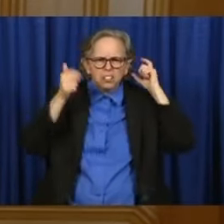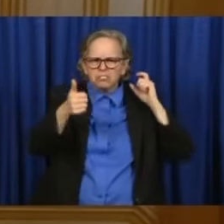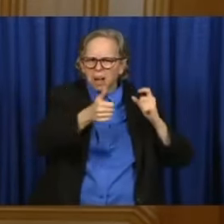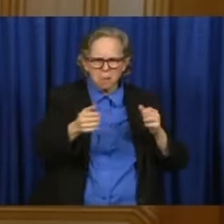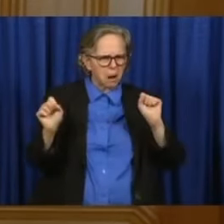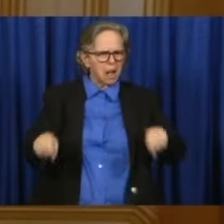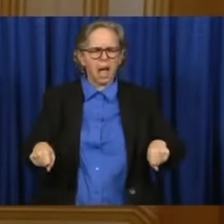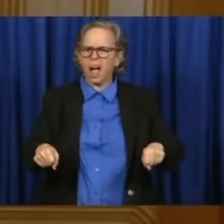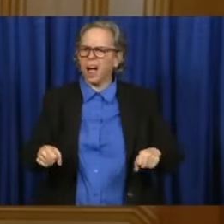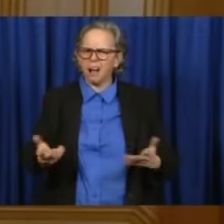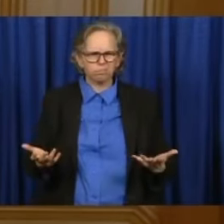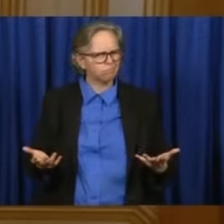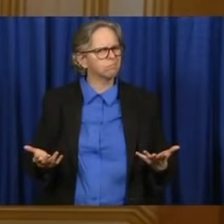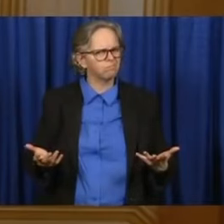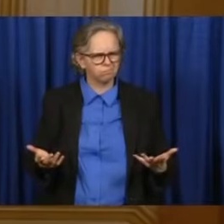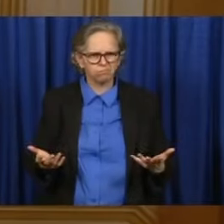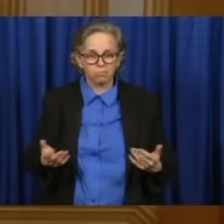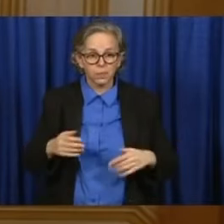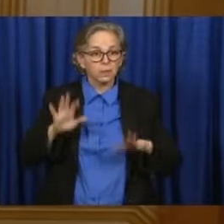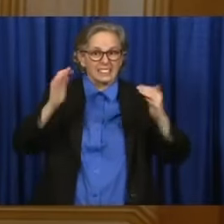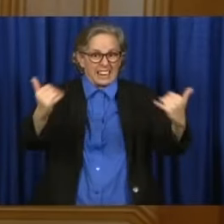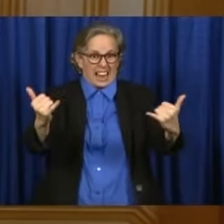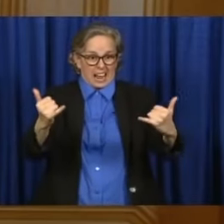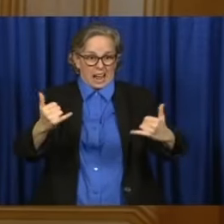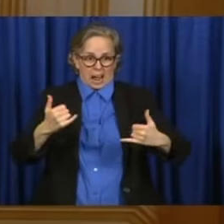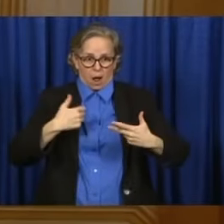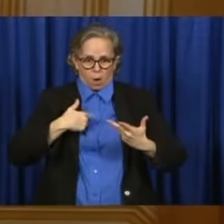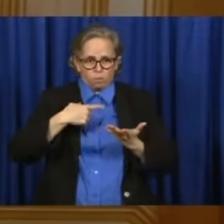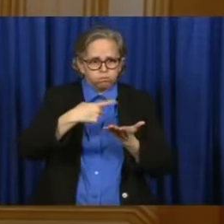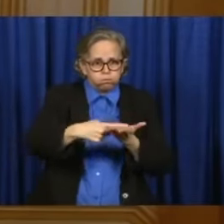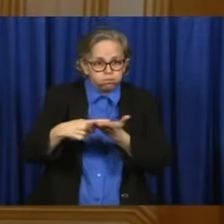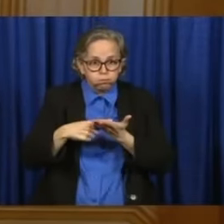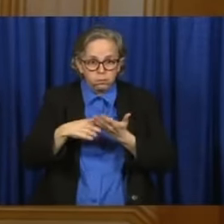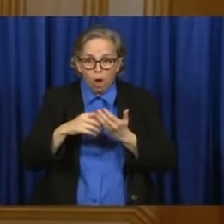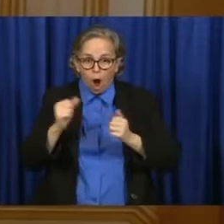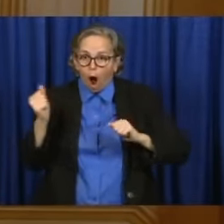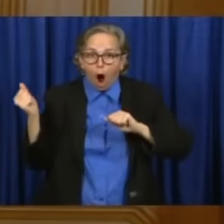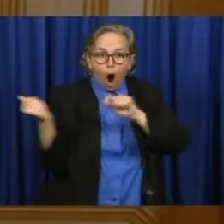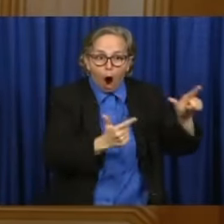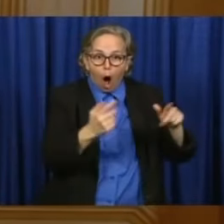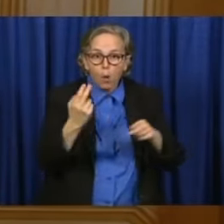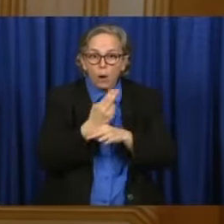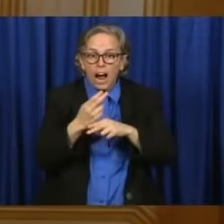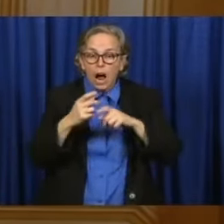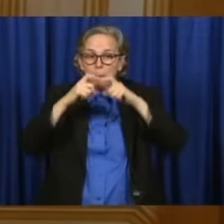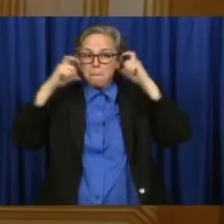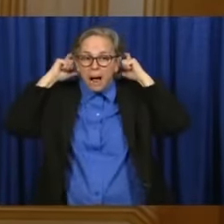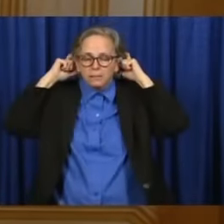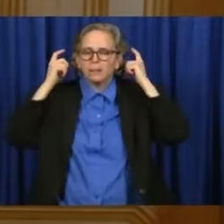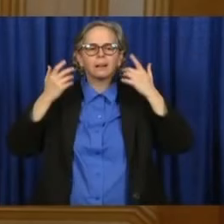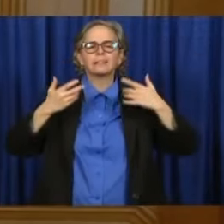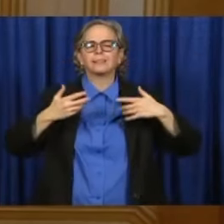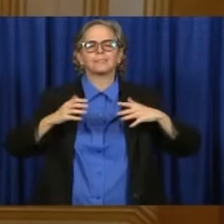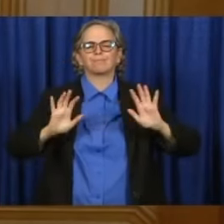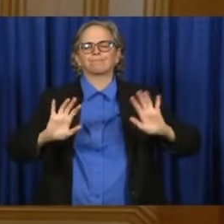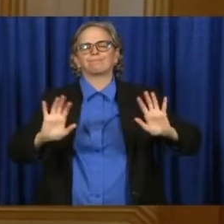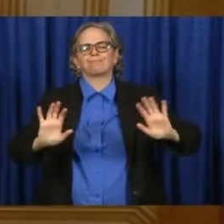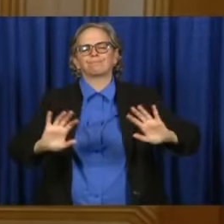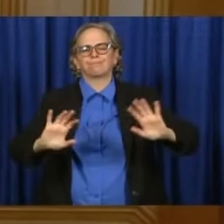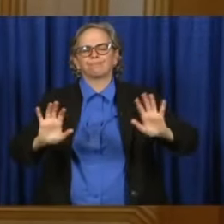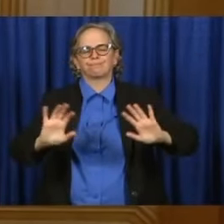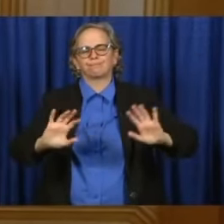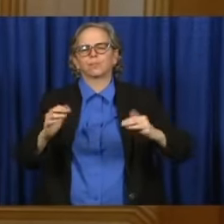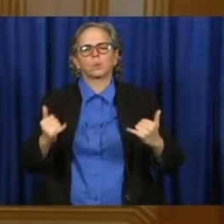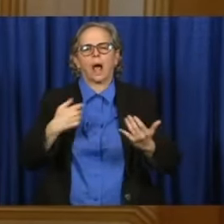on about whether everyone should be wearing these or not. I'm not going to get into that. But I think people who are in retail who